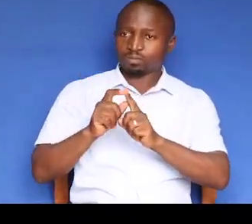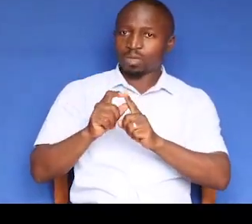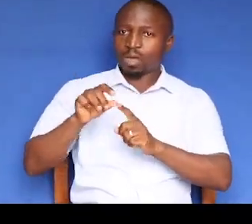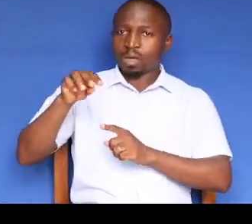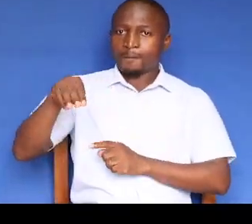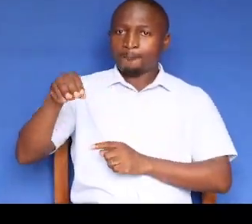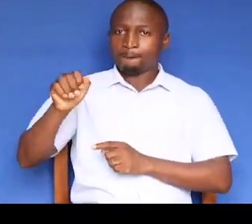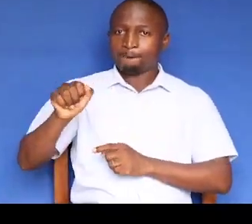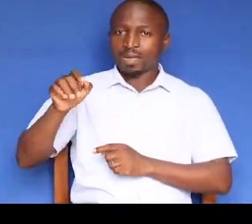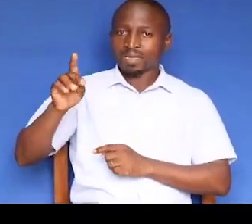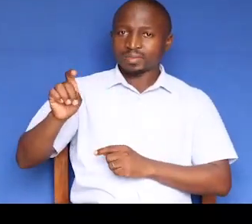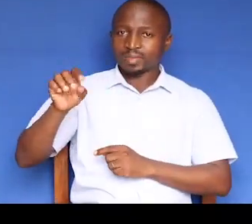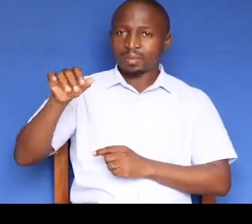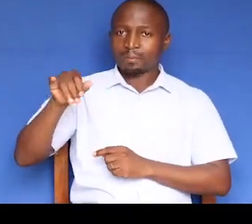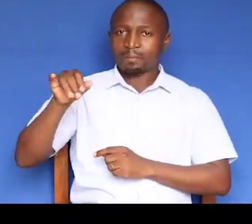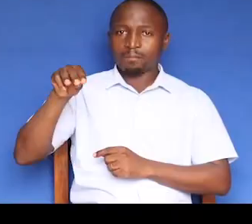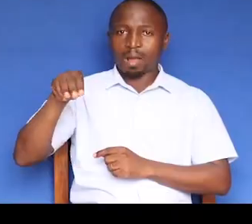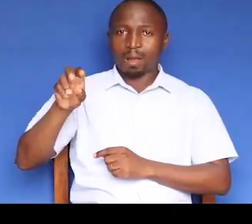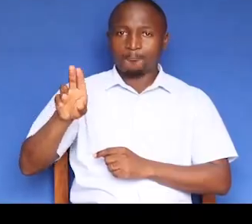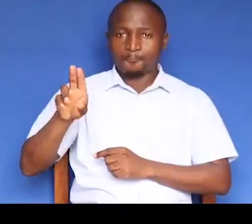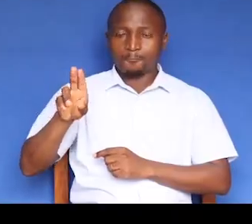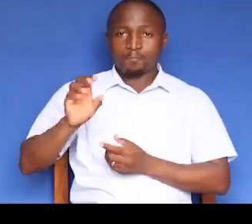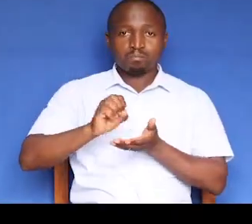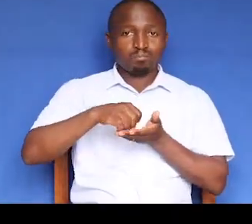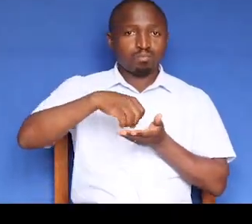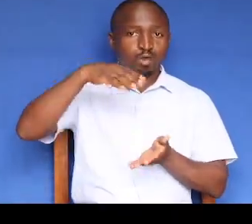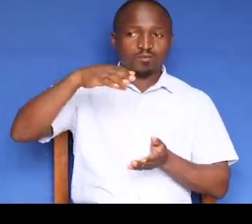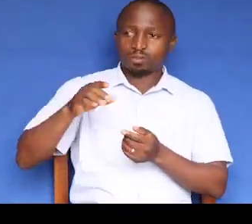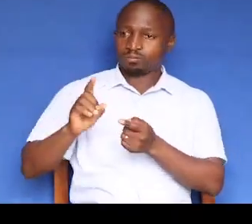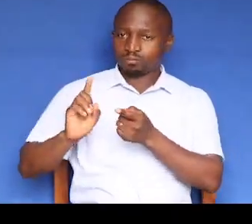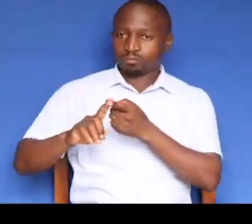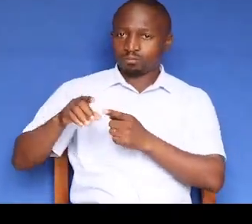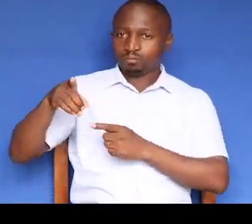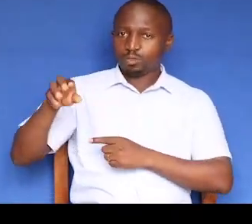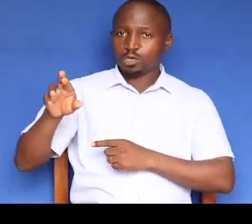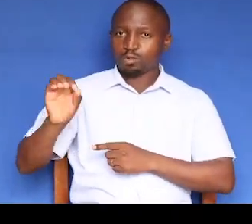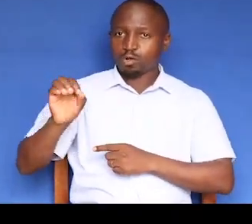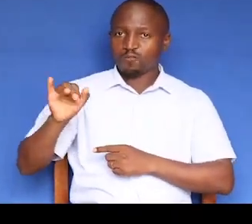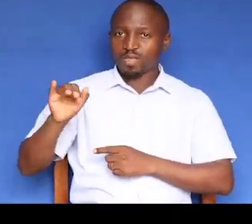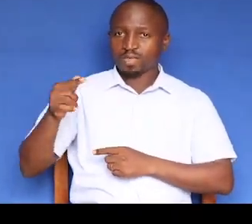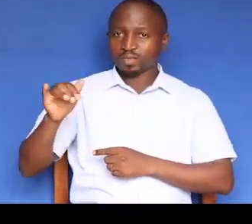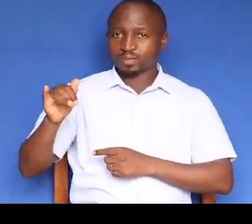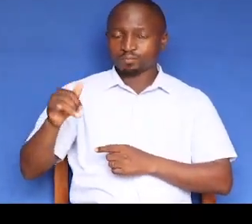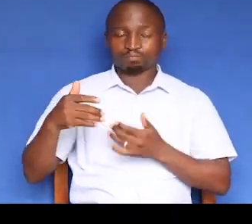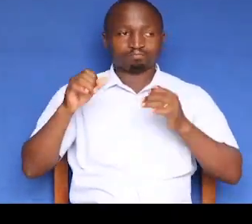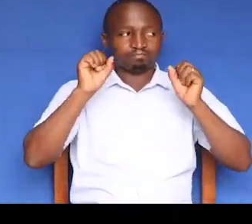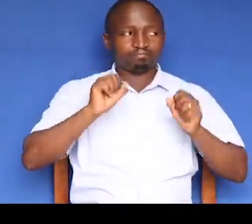to compute profit. Profit, when we compute